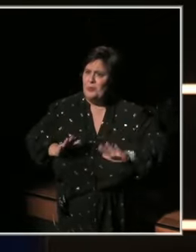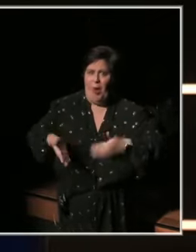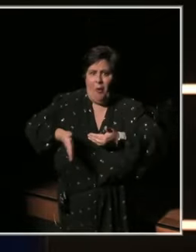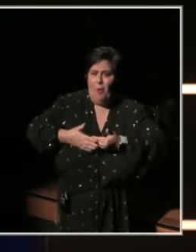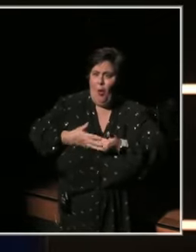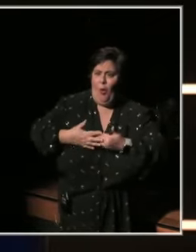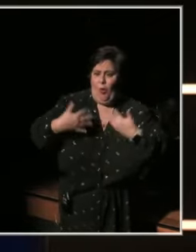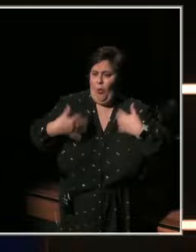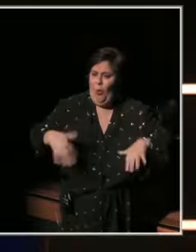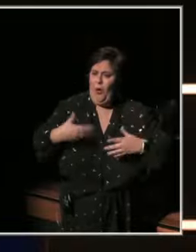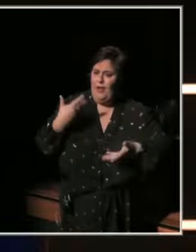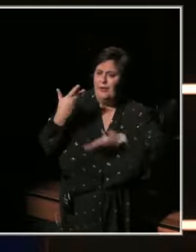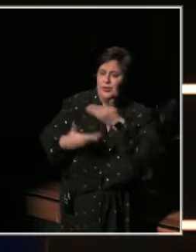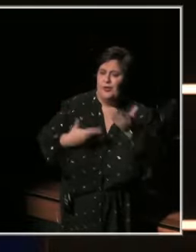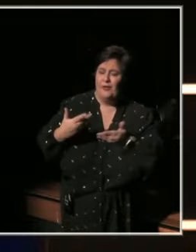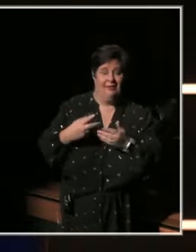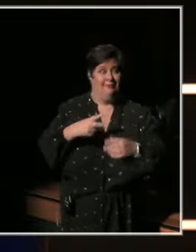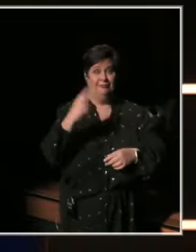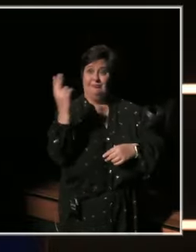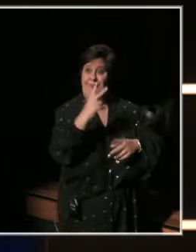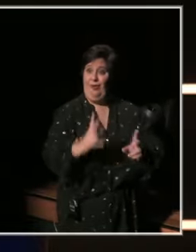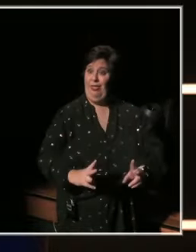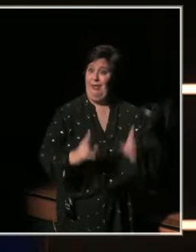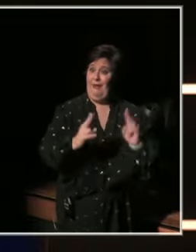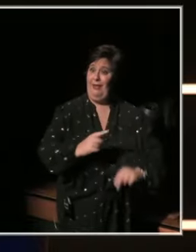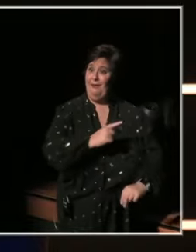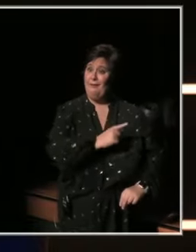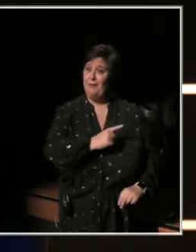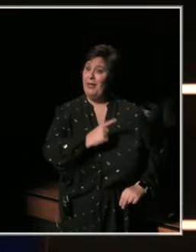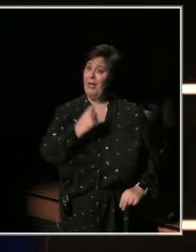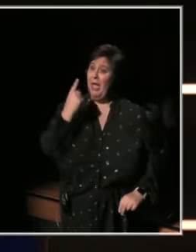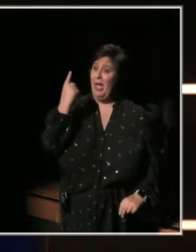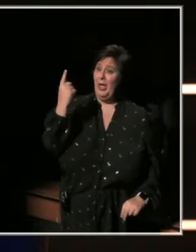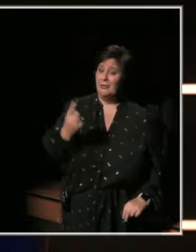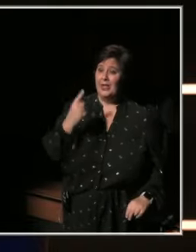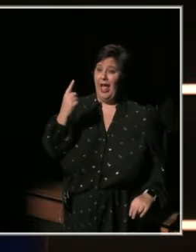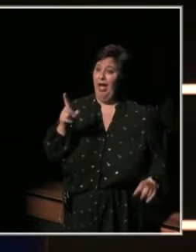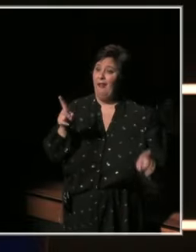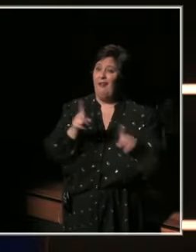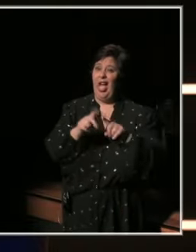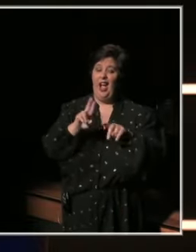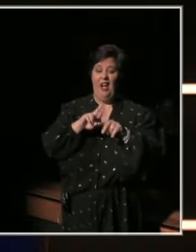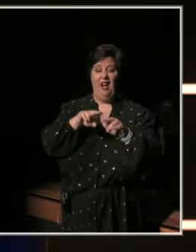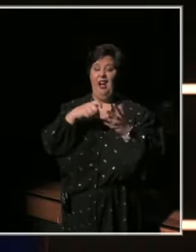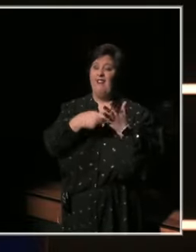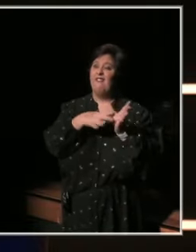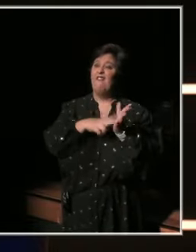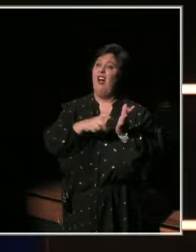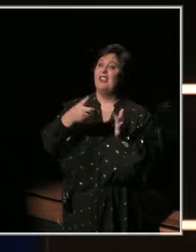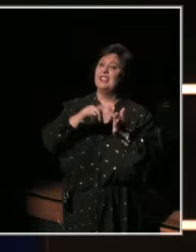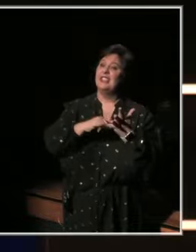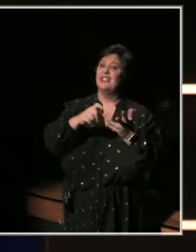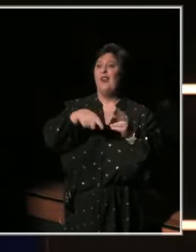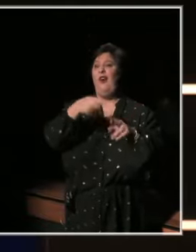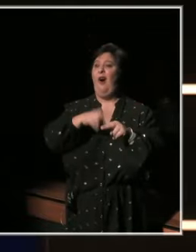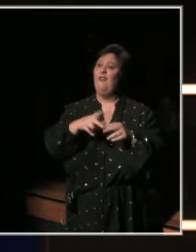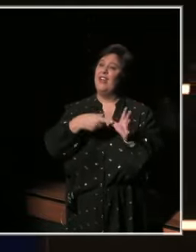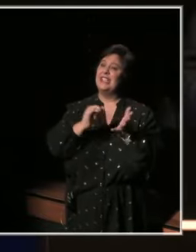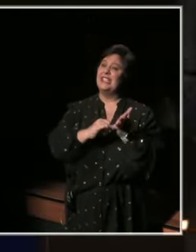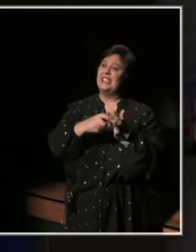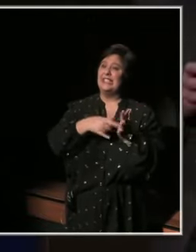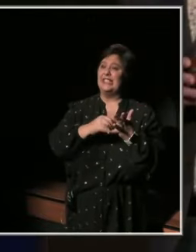more and more extraordinary stories. And as you saw from that clip, here's Sir Francis of Assisi. He stands there, and animals just